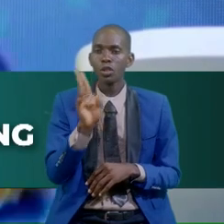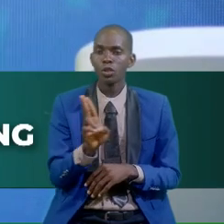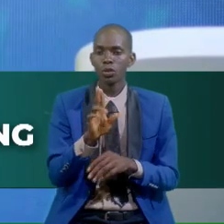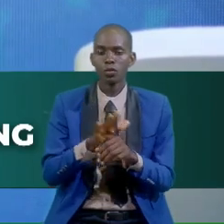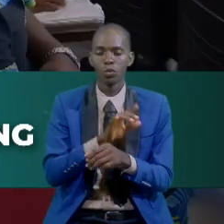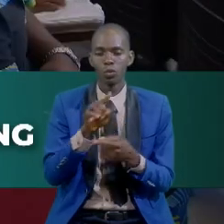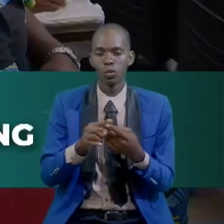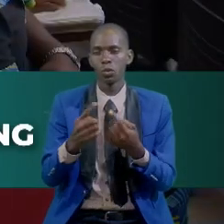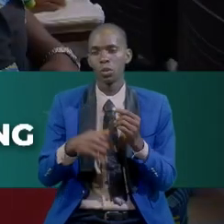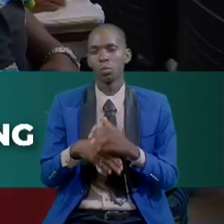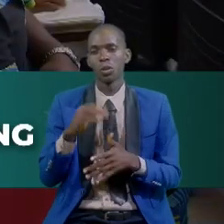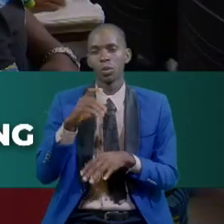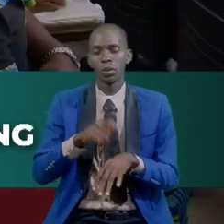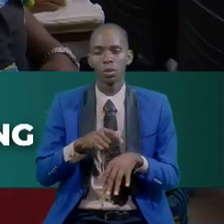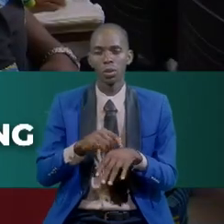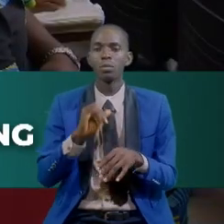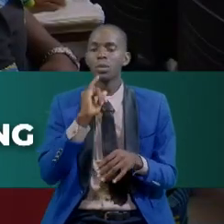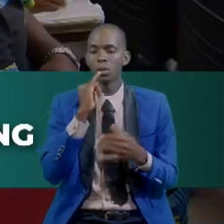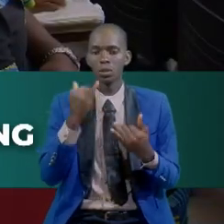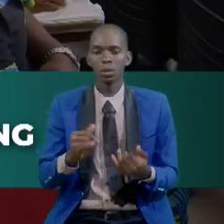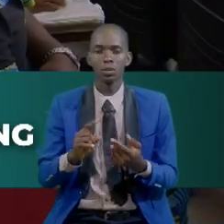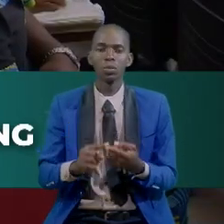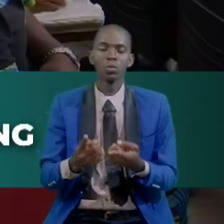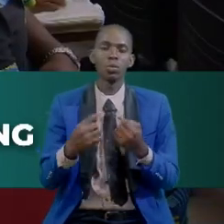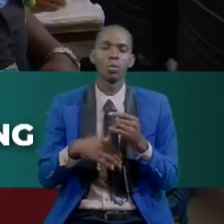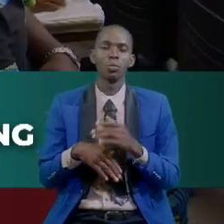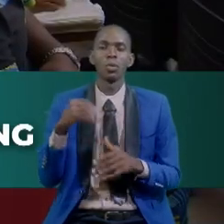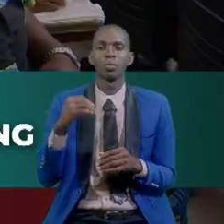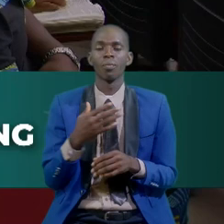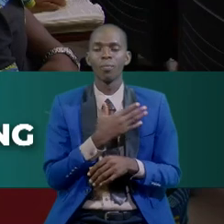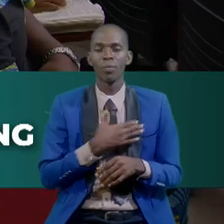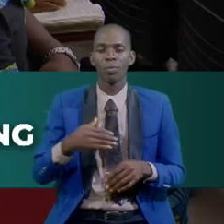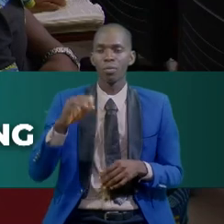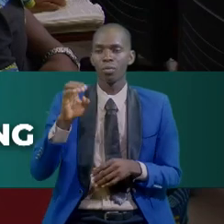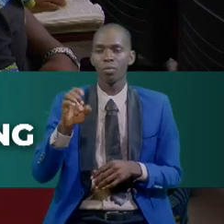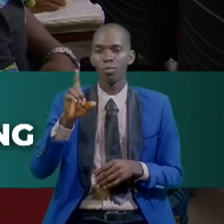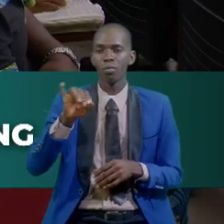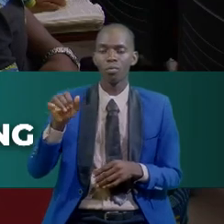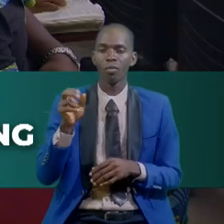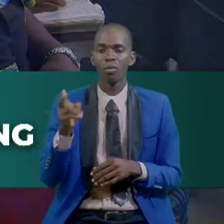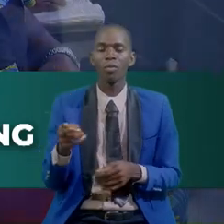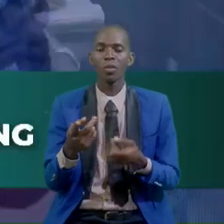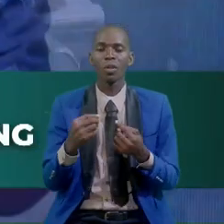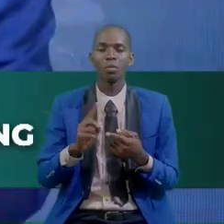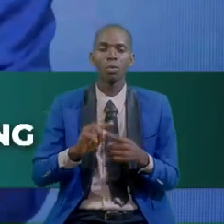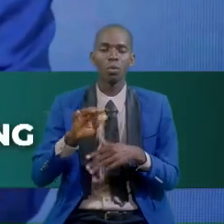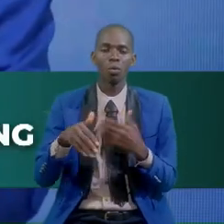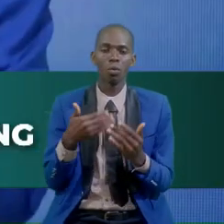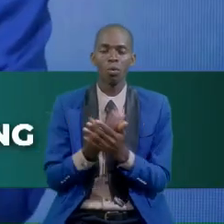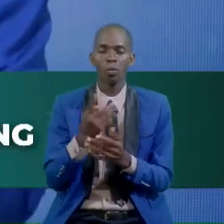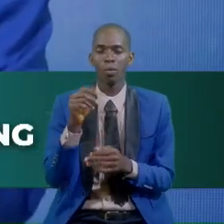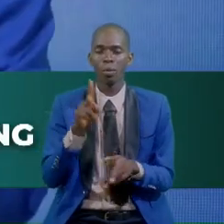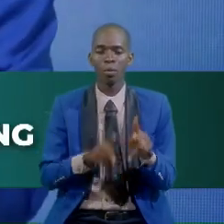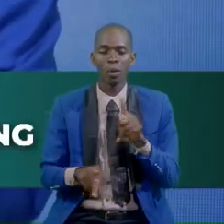out. Your time has come to come out. And Elijah came unto all the people and